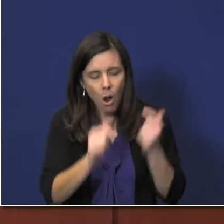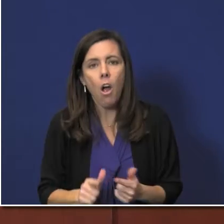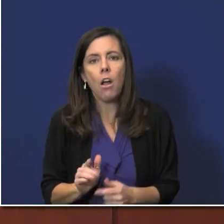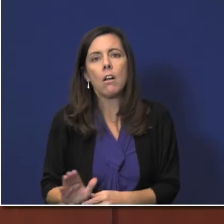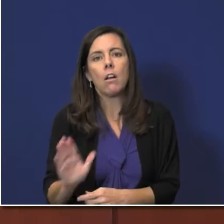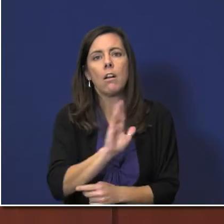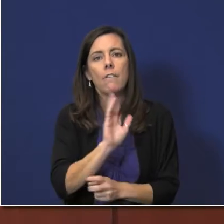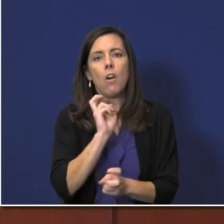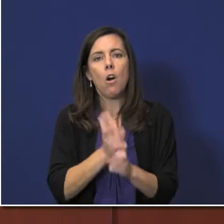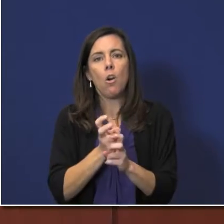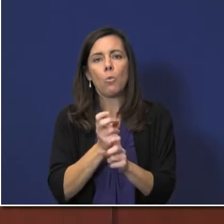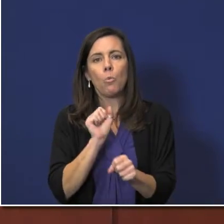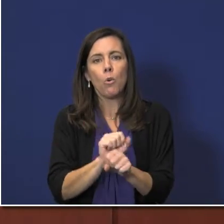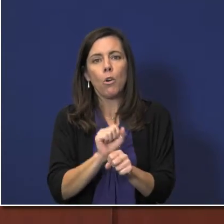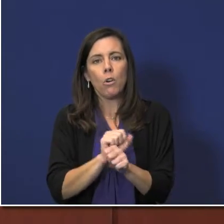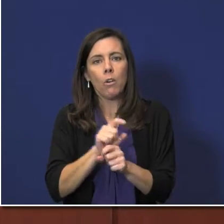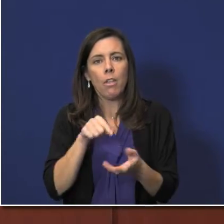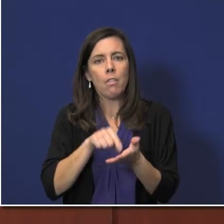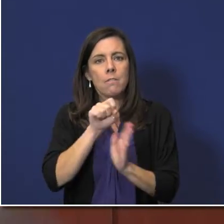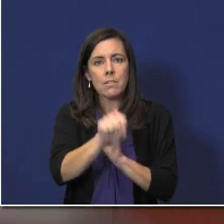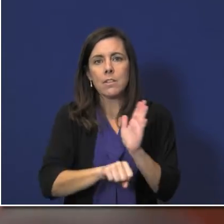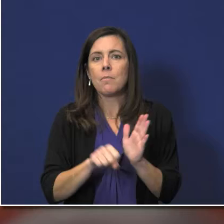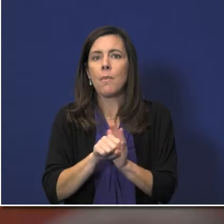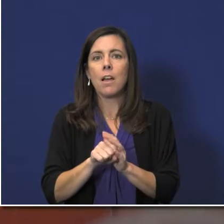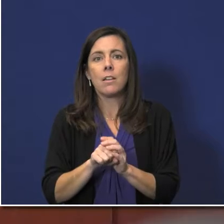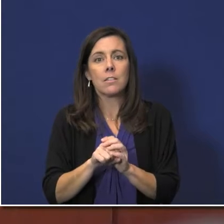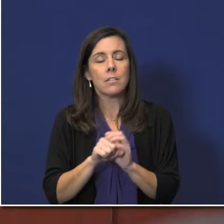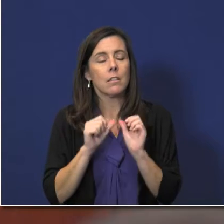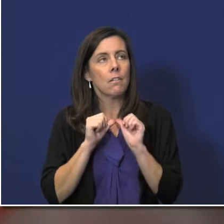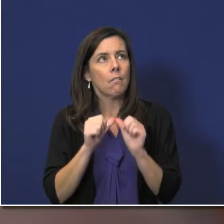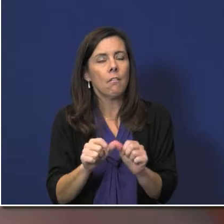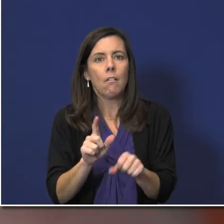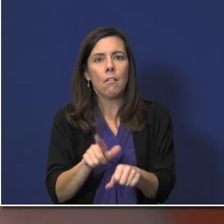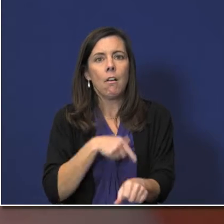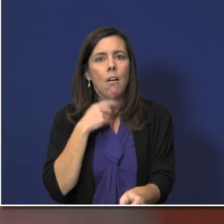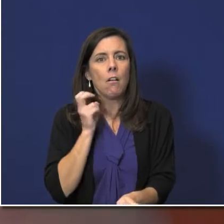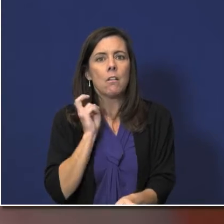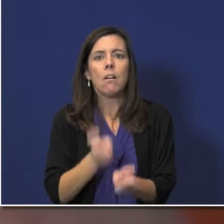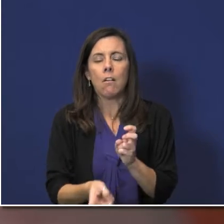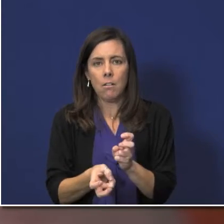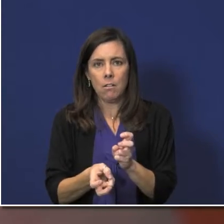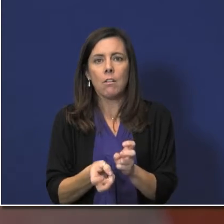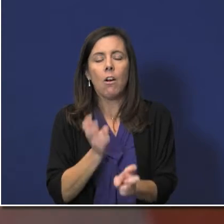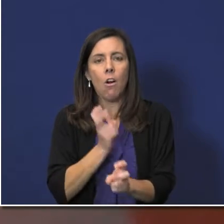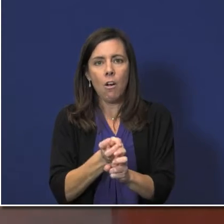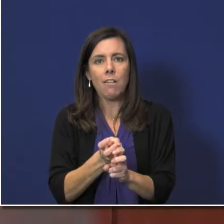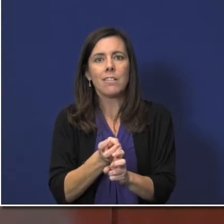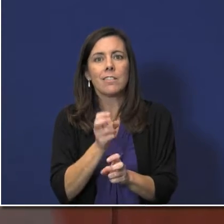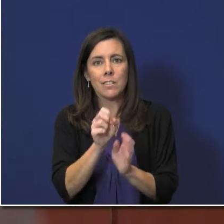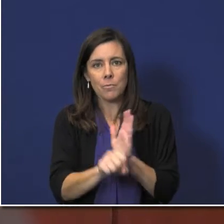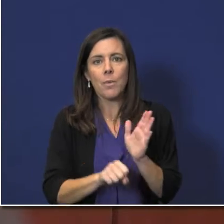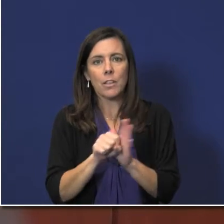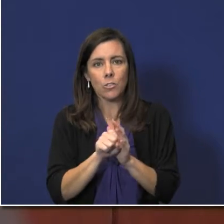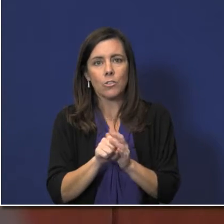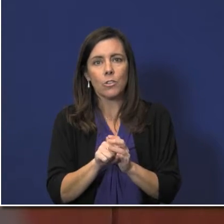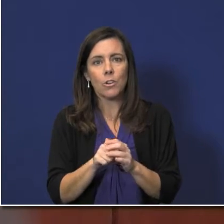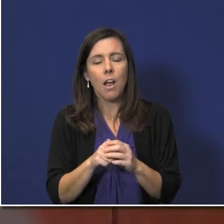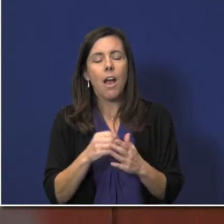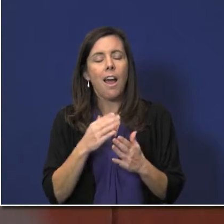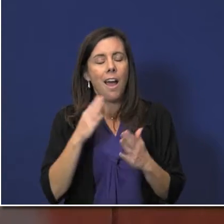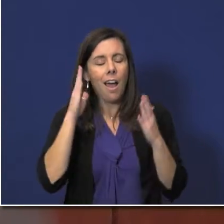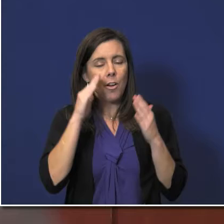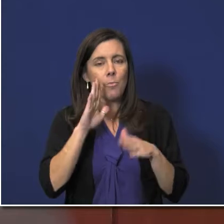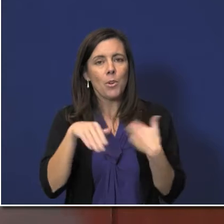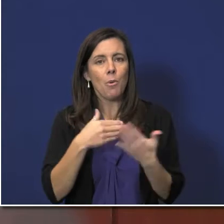and your efforts this semester. It's been a long, hard semester for sure. I hope everyone has a very well-deserved,